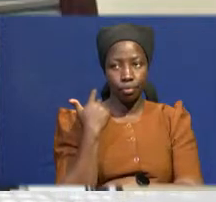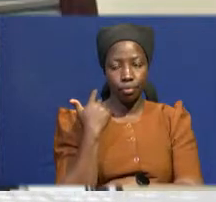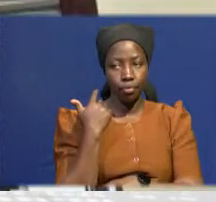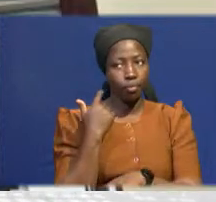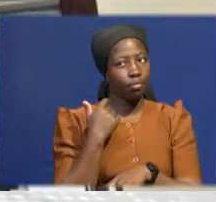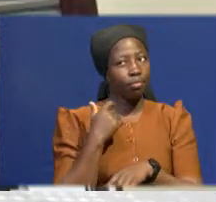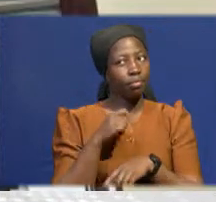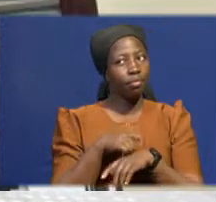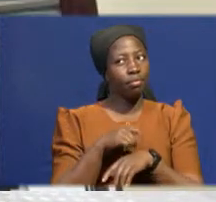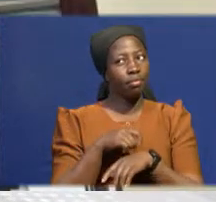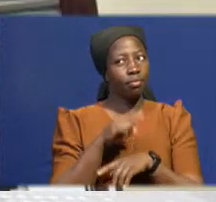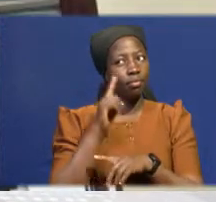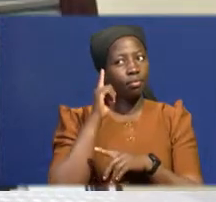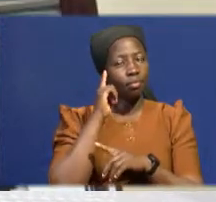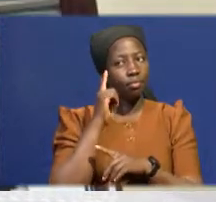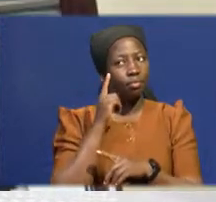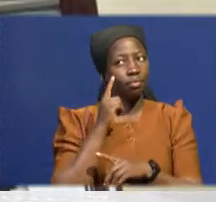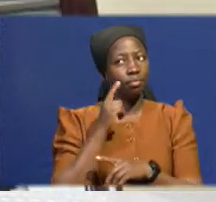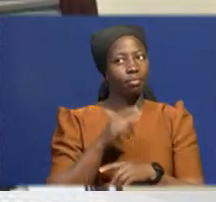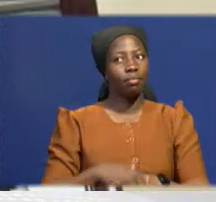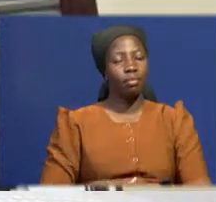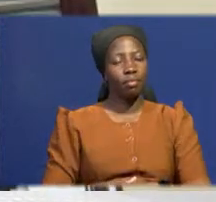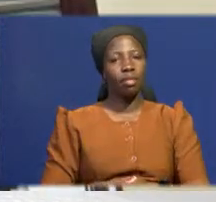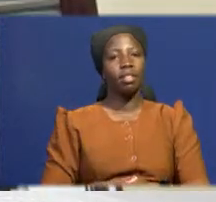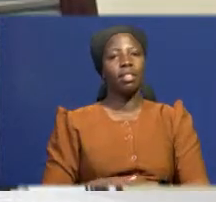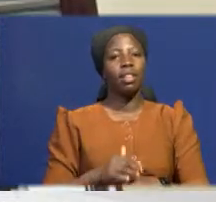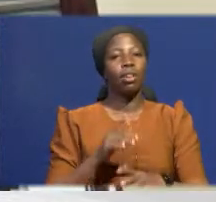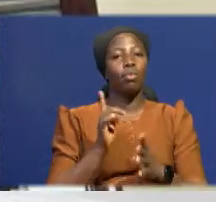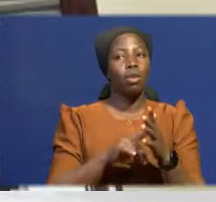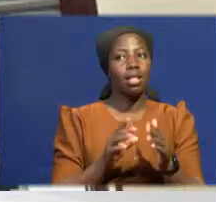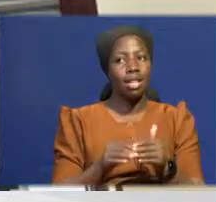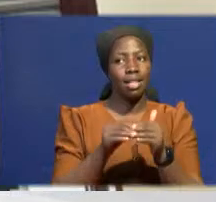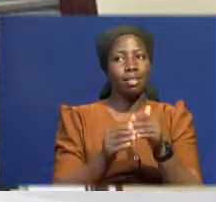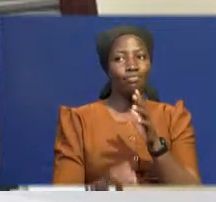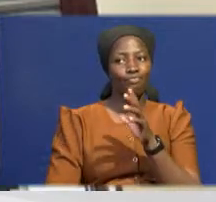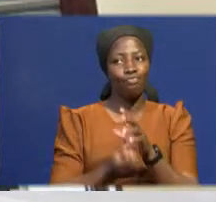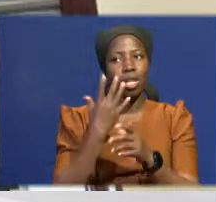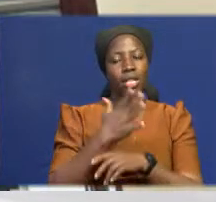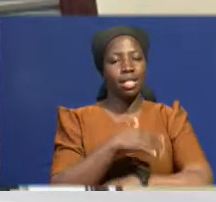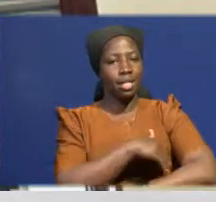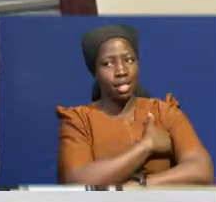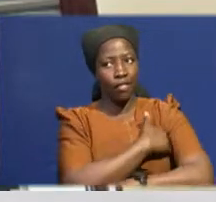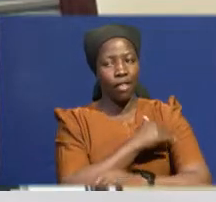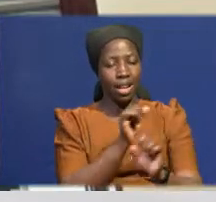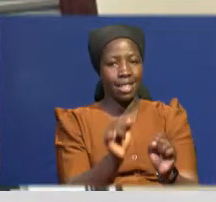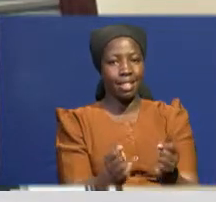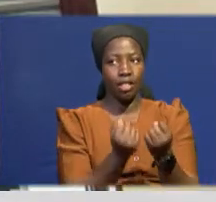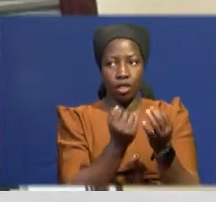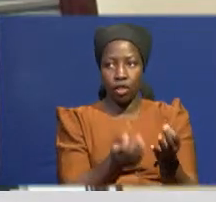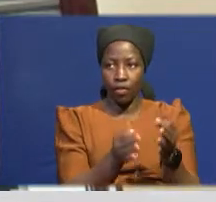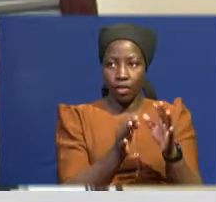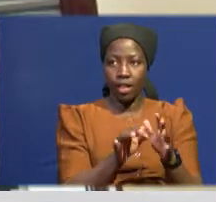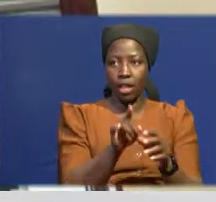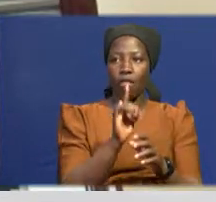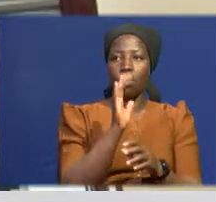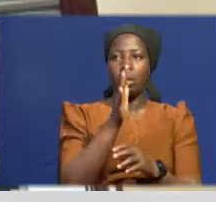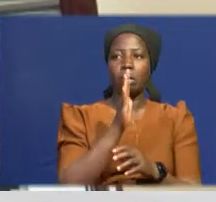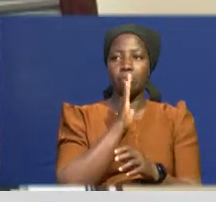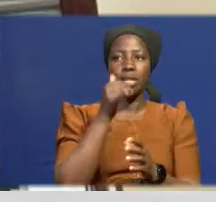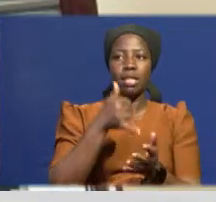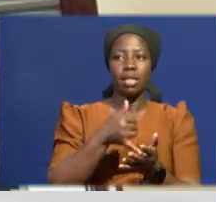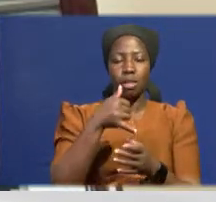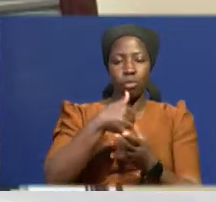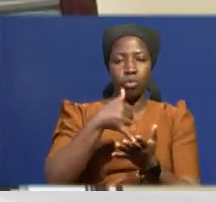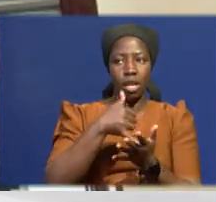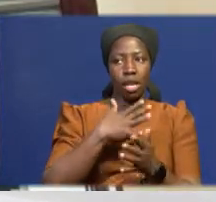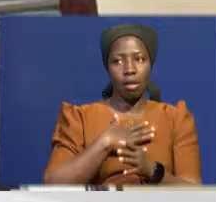drivetrain, they introduced the role of a chief rescue officer. He will be now one of my frontline staff with my doctors, arriving at